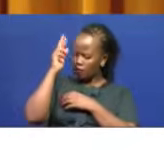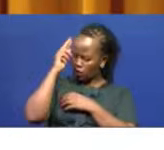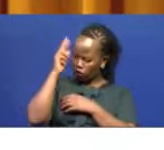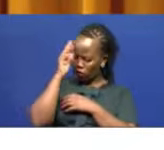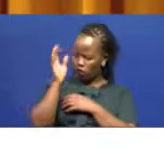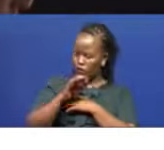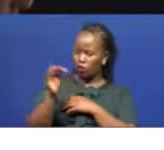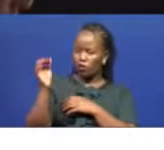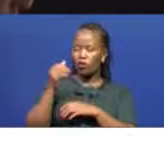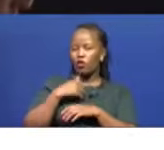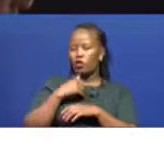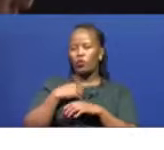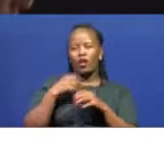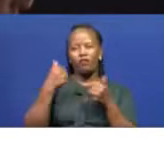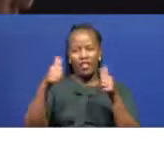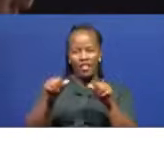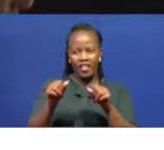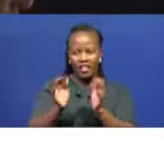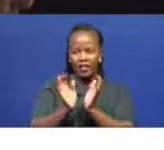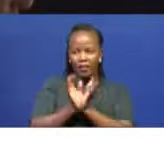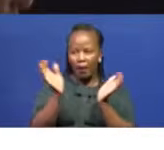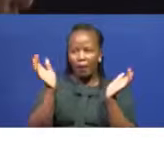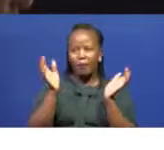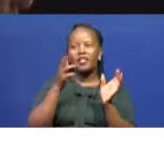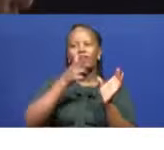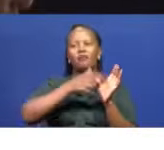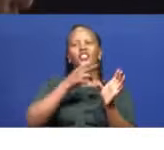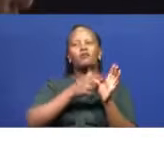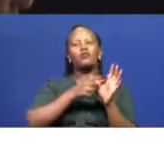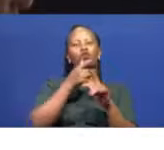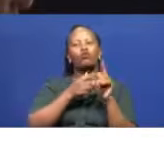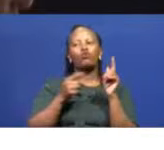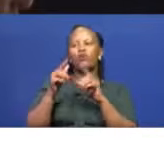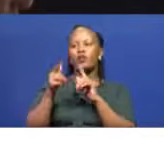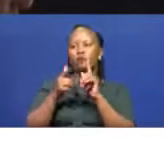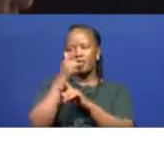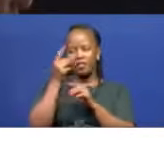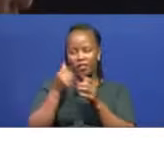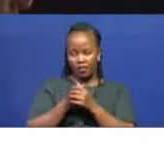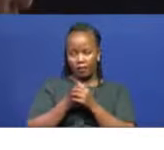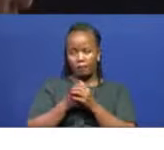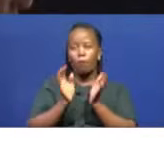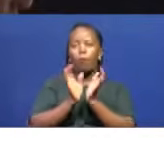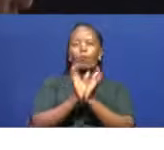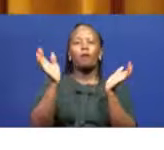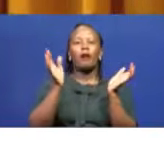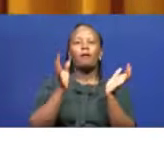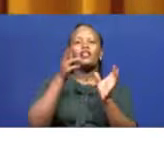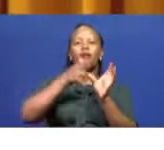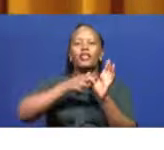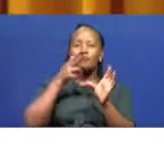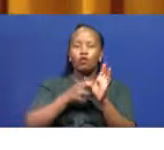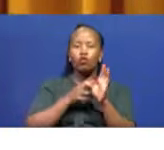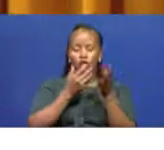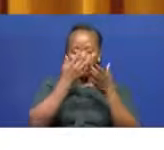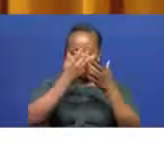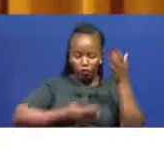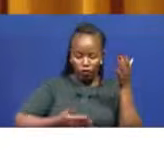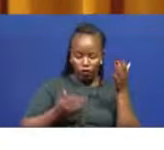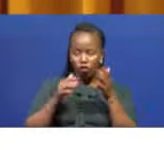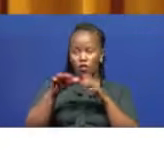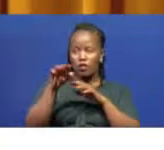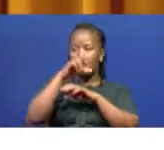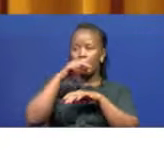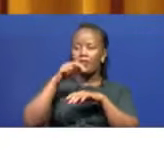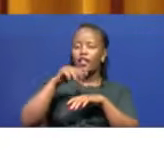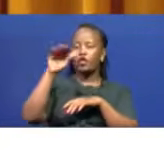real public participation from the outset. That the public participation form provided by the National Assembly